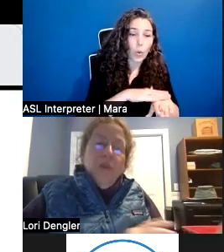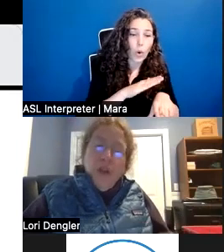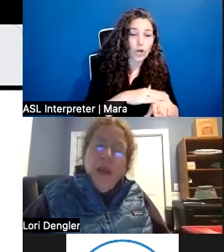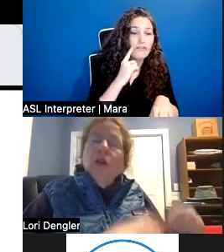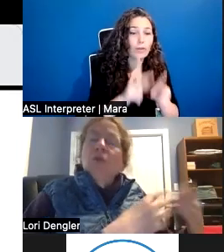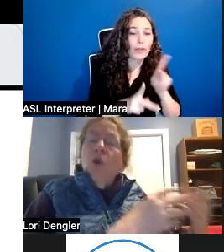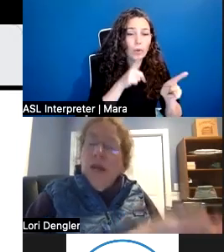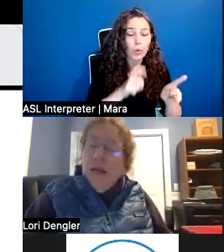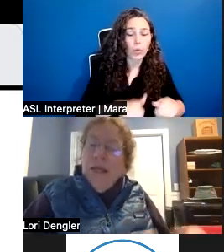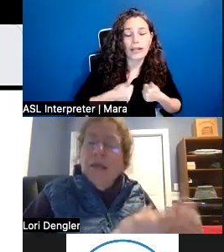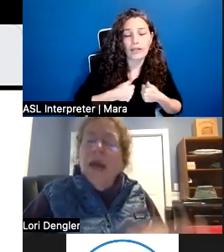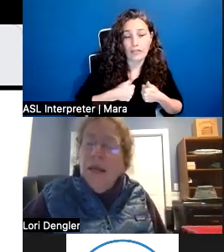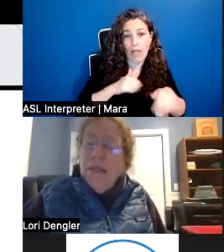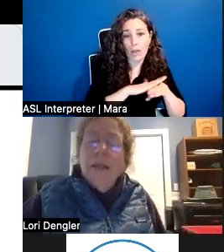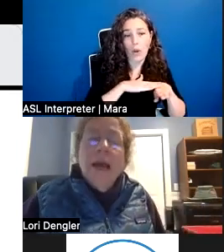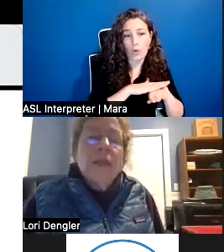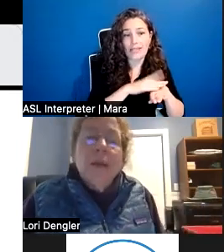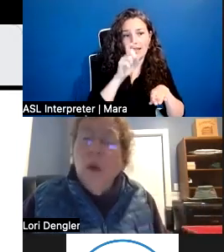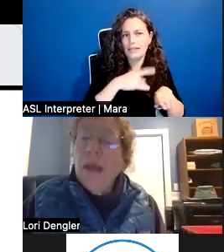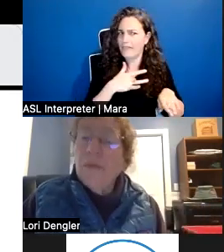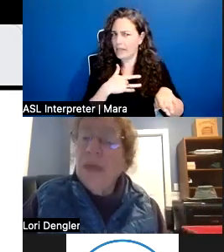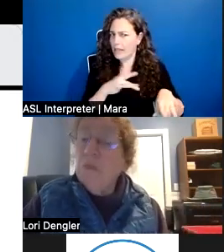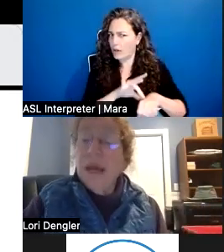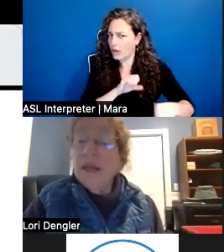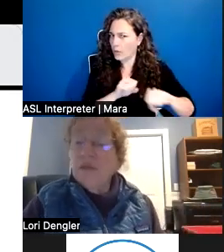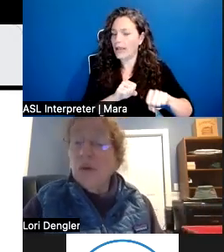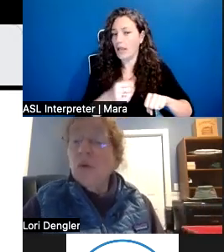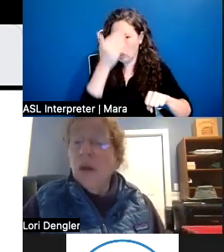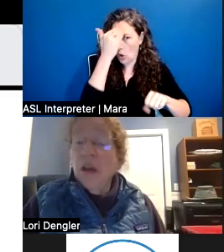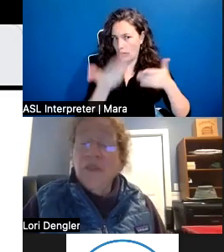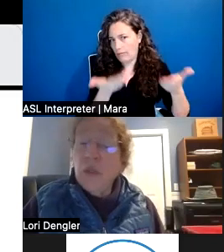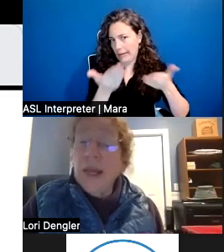If earthquake early warning can get tied into that in some way, that might give